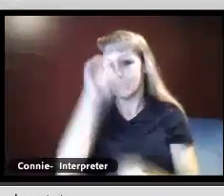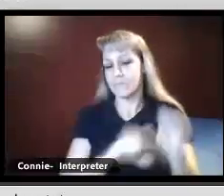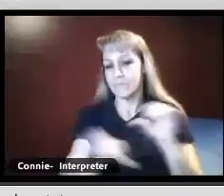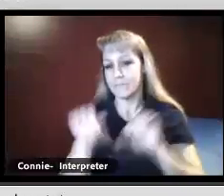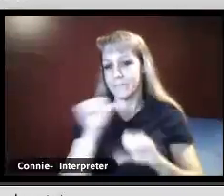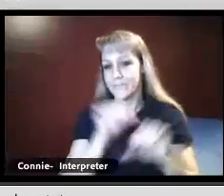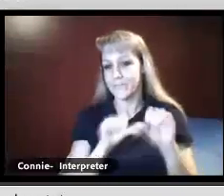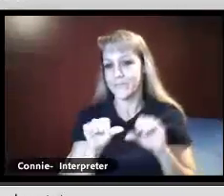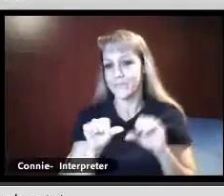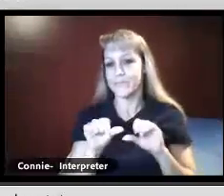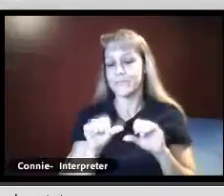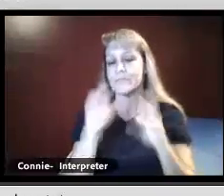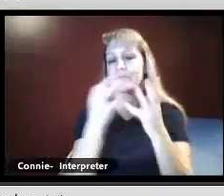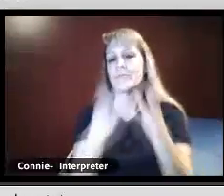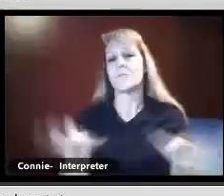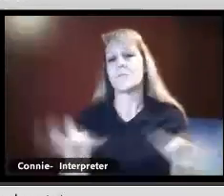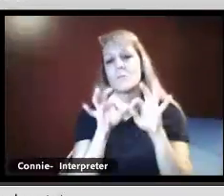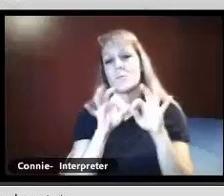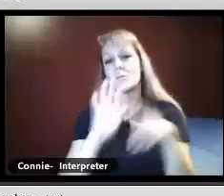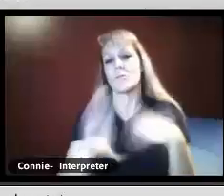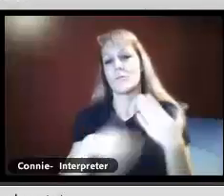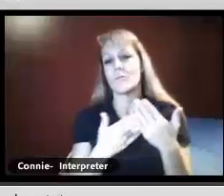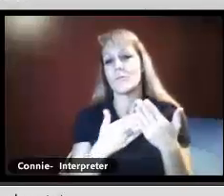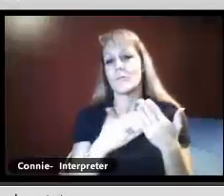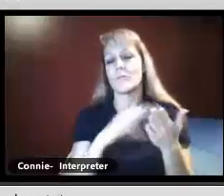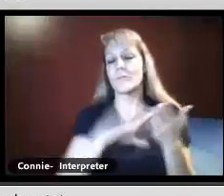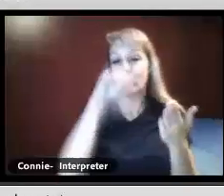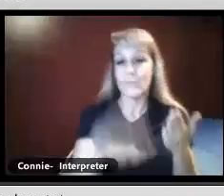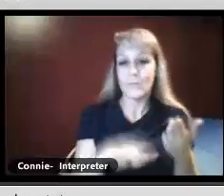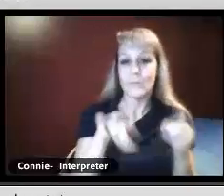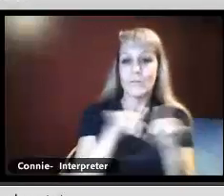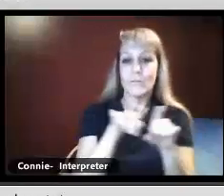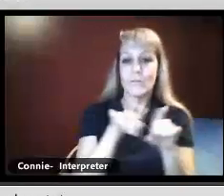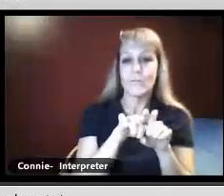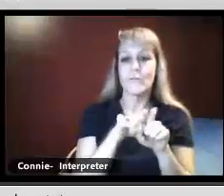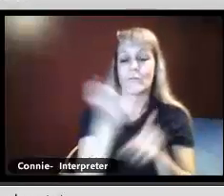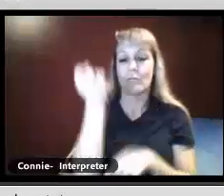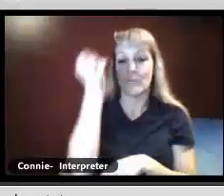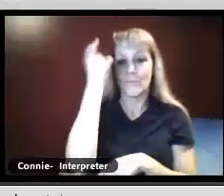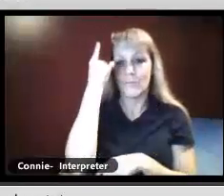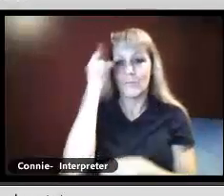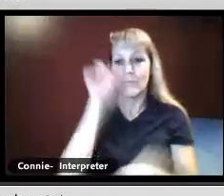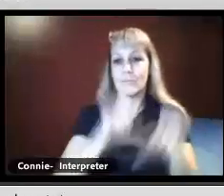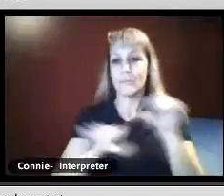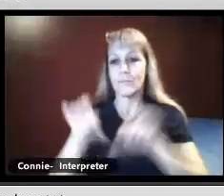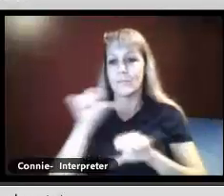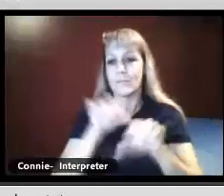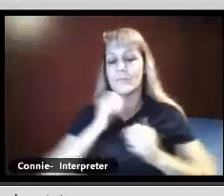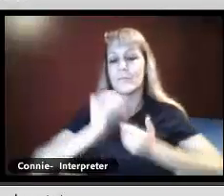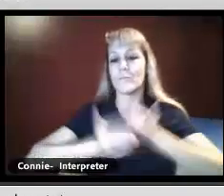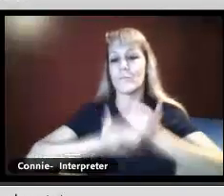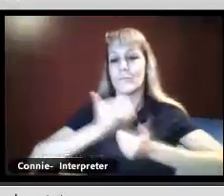I think it's important for everyone, and students most of all, to understand science as a